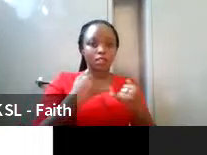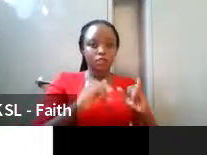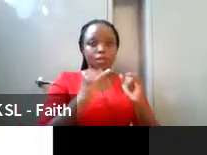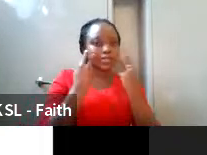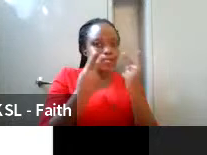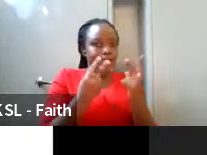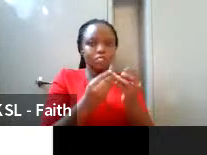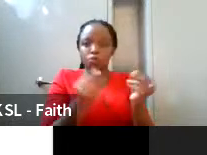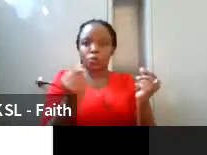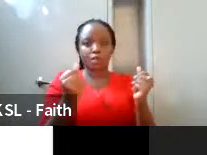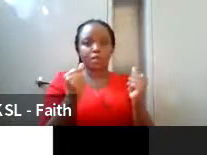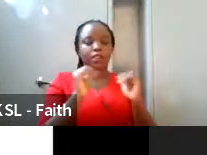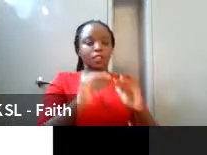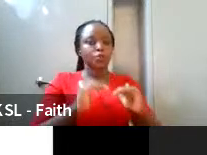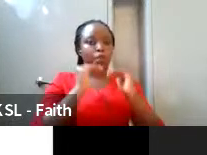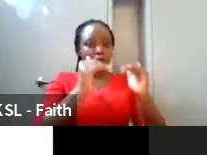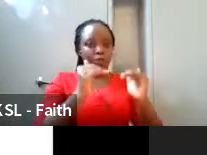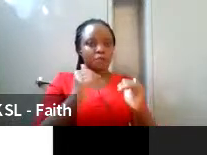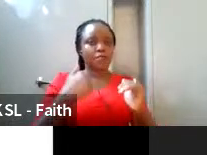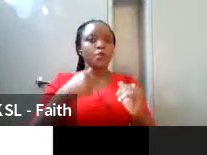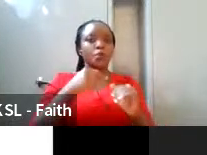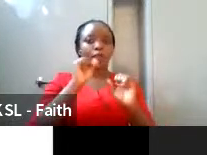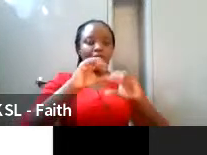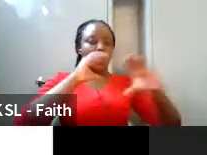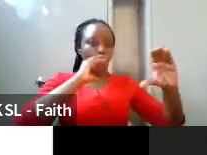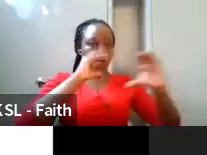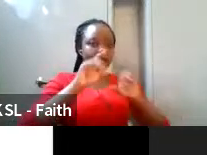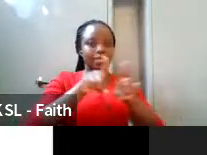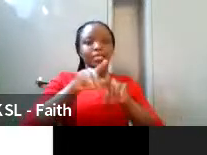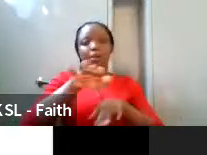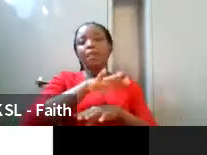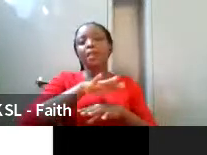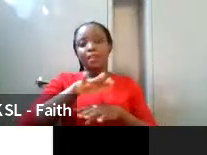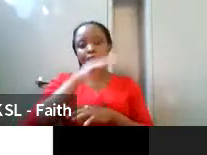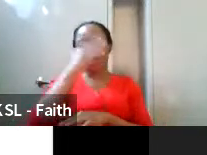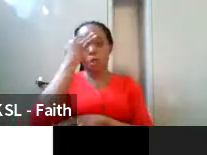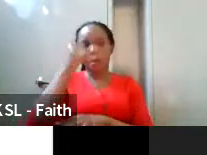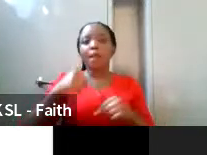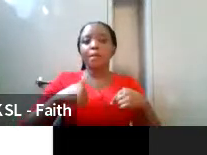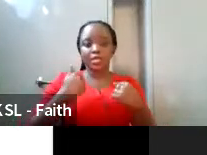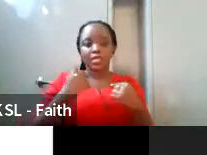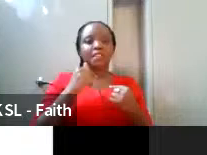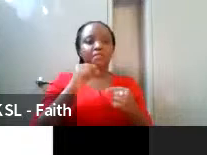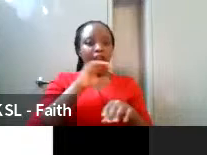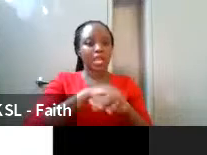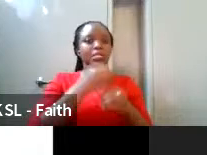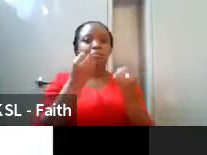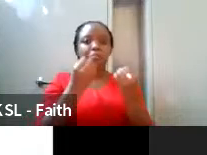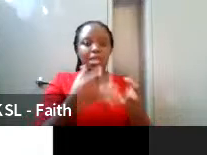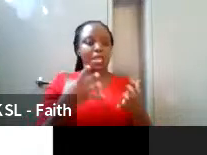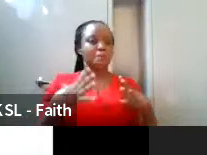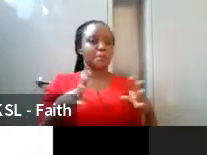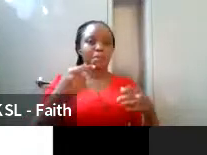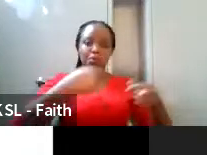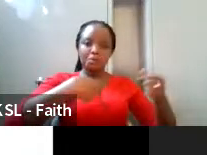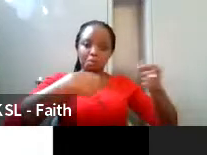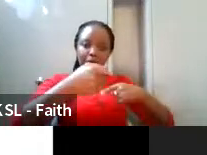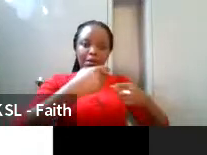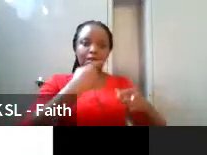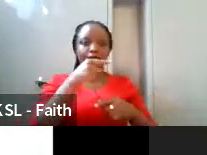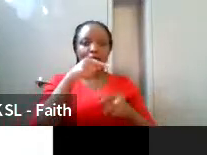it better, and then we can communicate on the same. Because I have also picked up on many people who are saying that. Yeah.